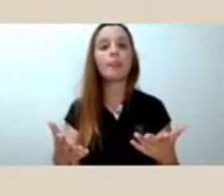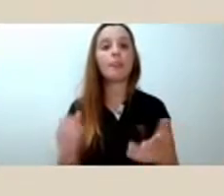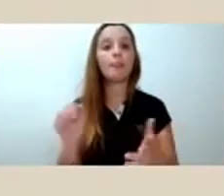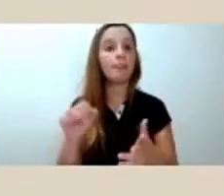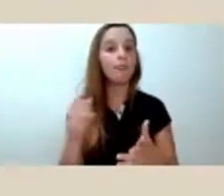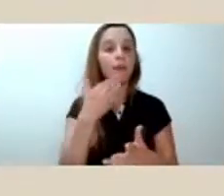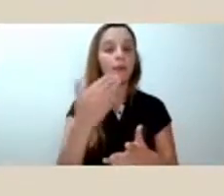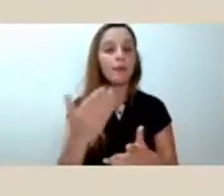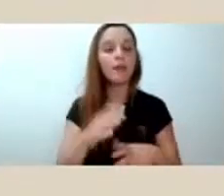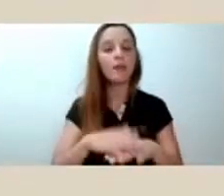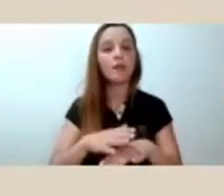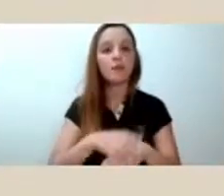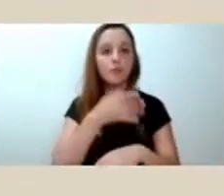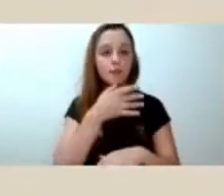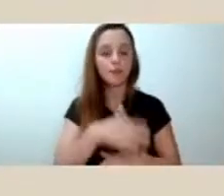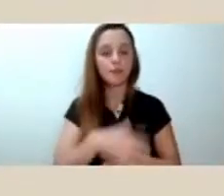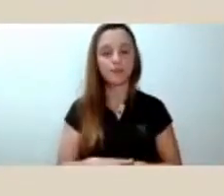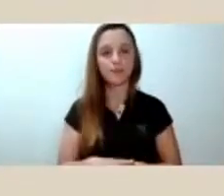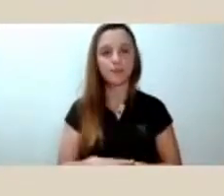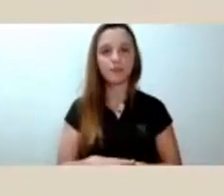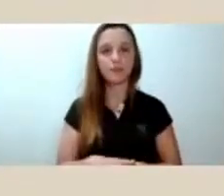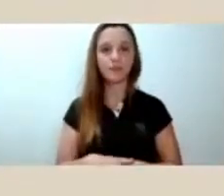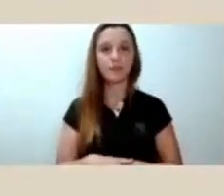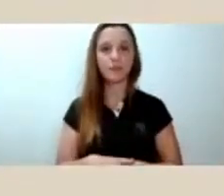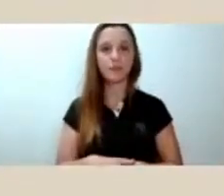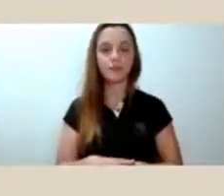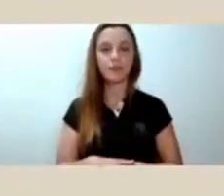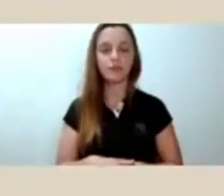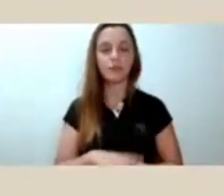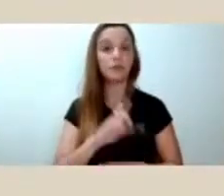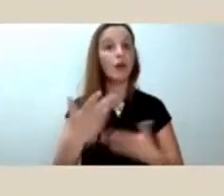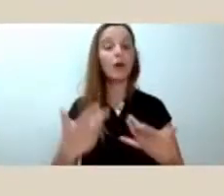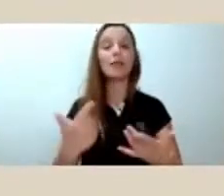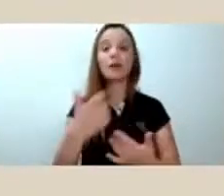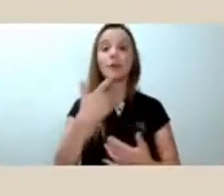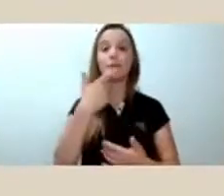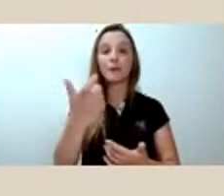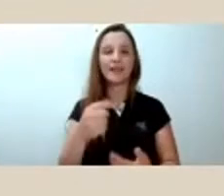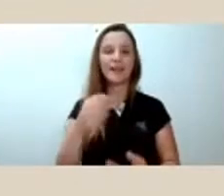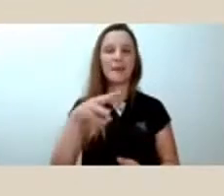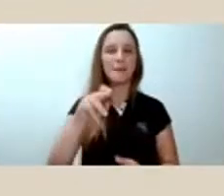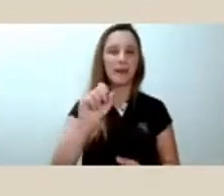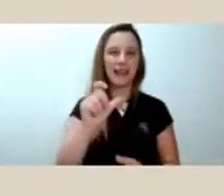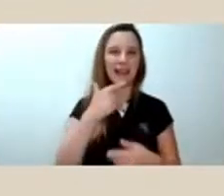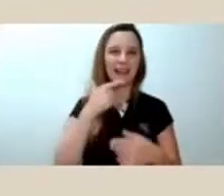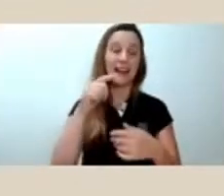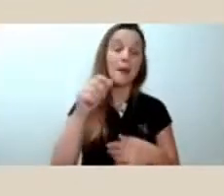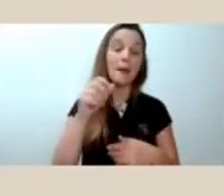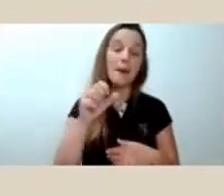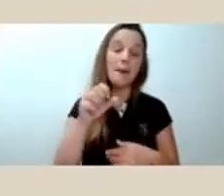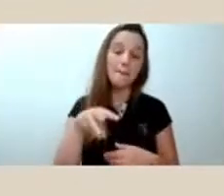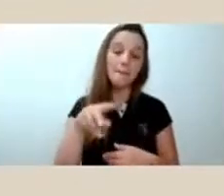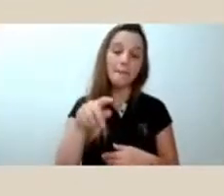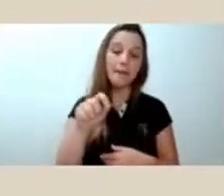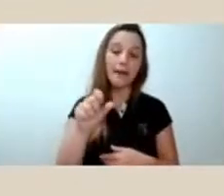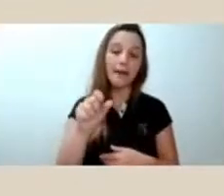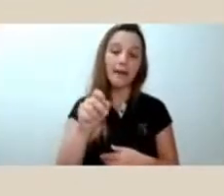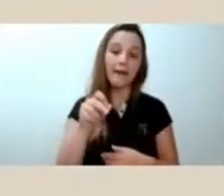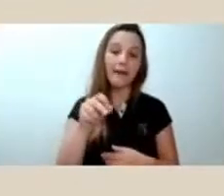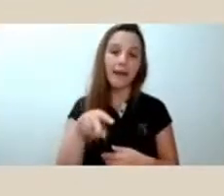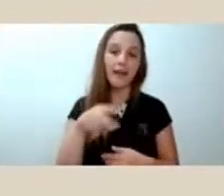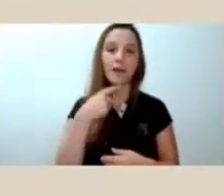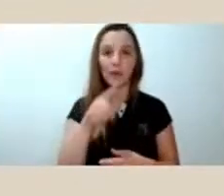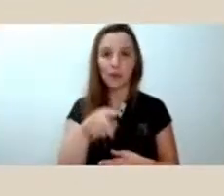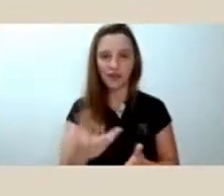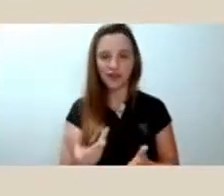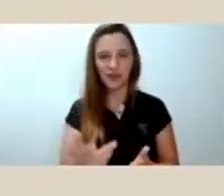view. So we now actually have a question for Megan again, and it touches again on what we were